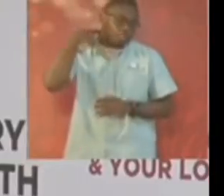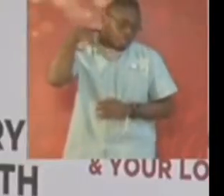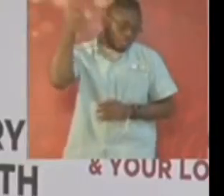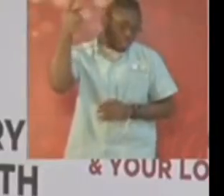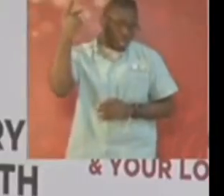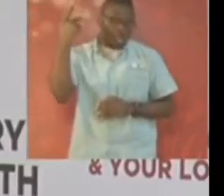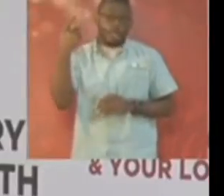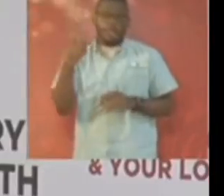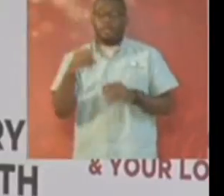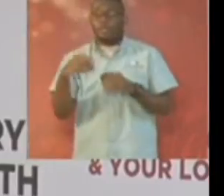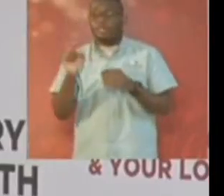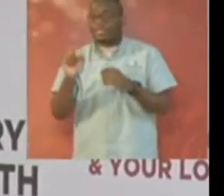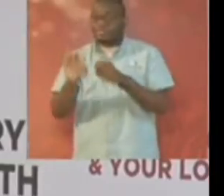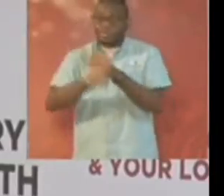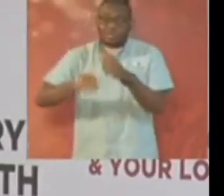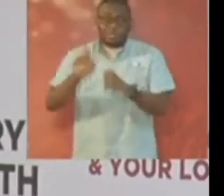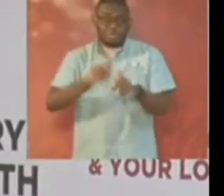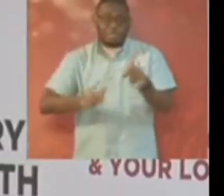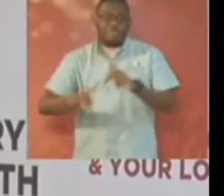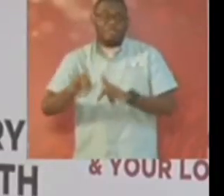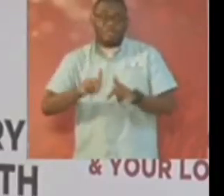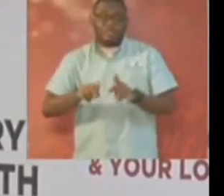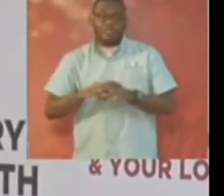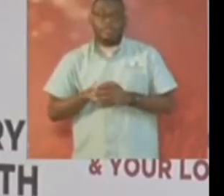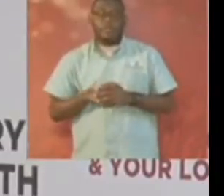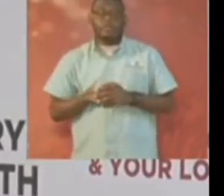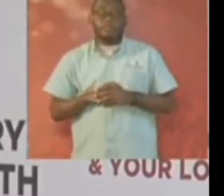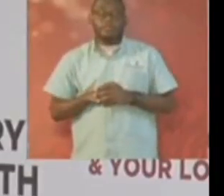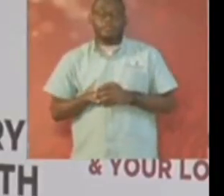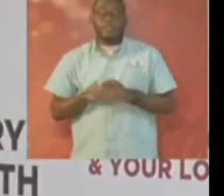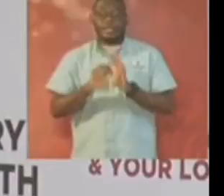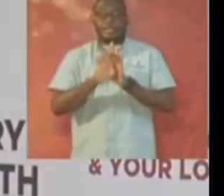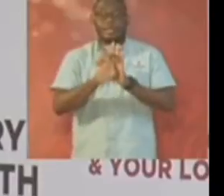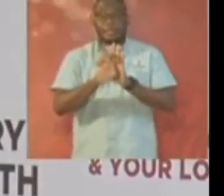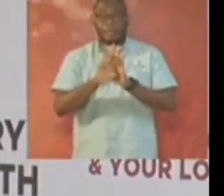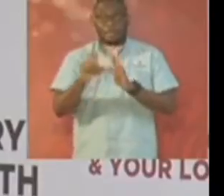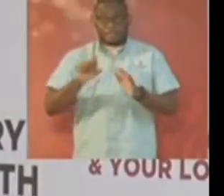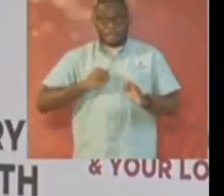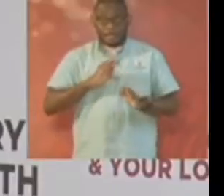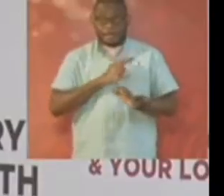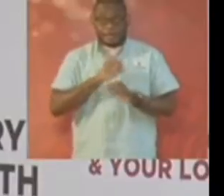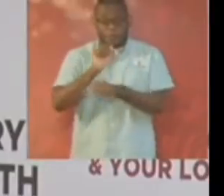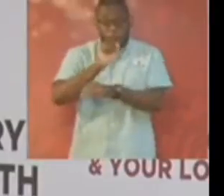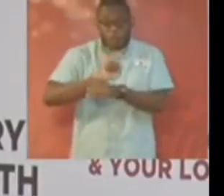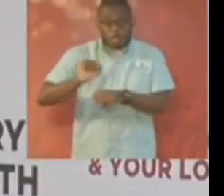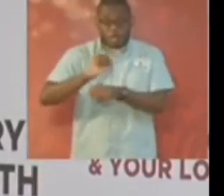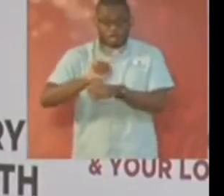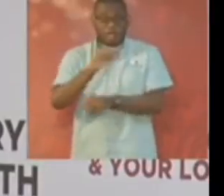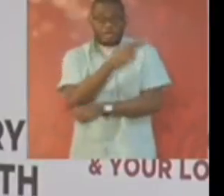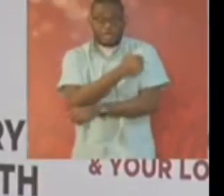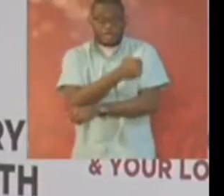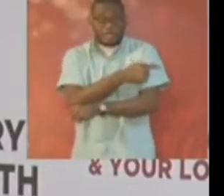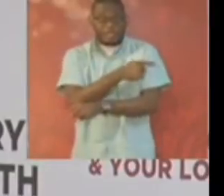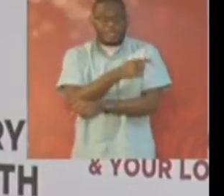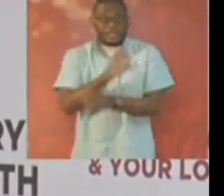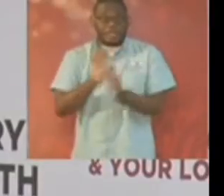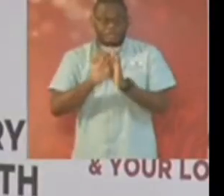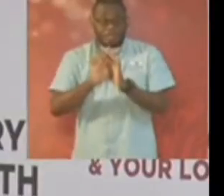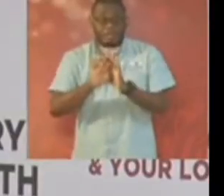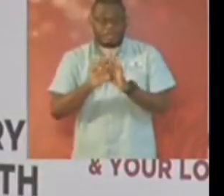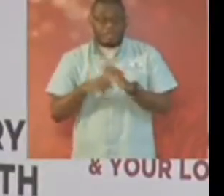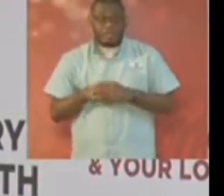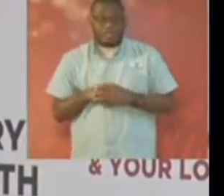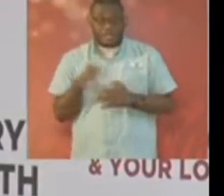who are at high risk of exposure, frontline staff at hospitals and at in other agencies